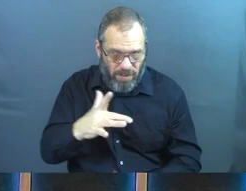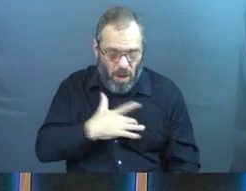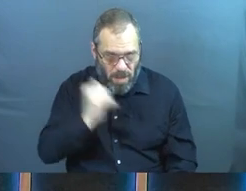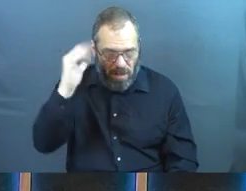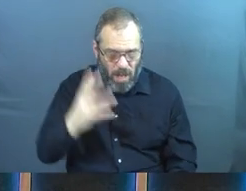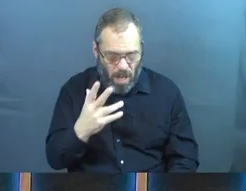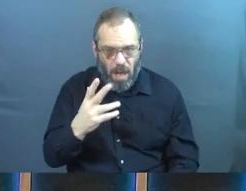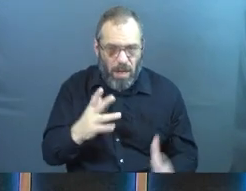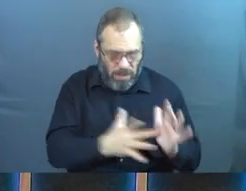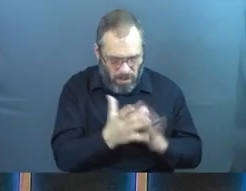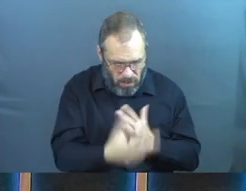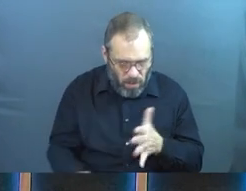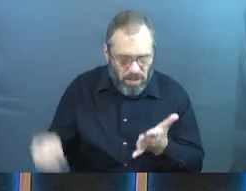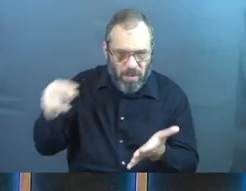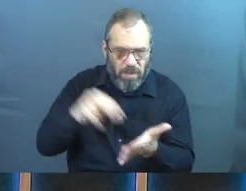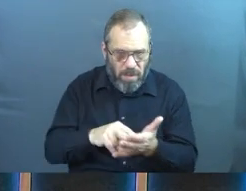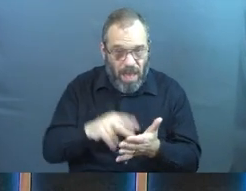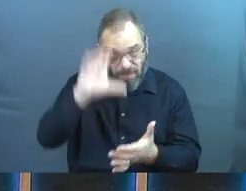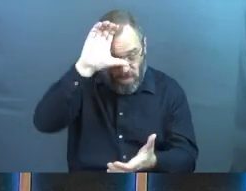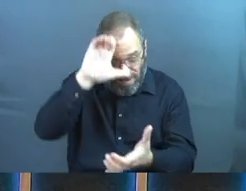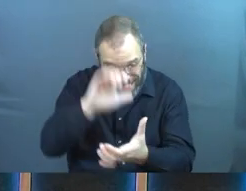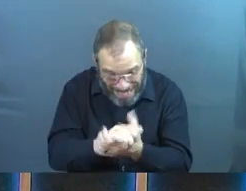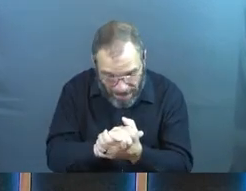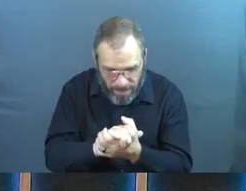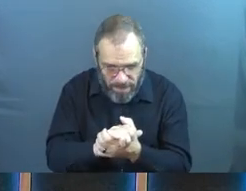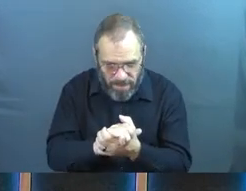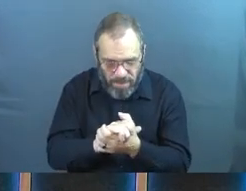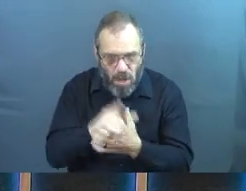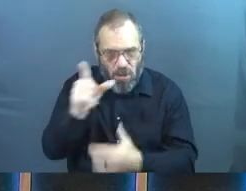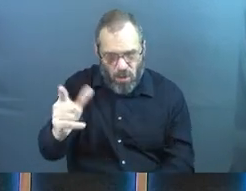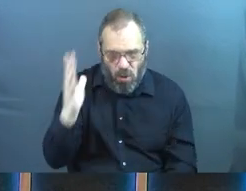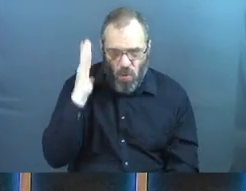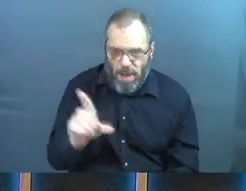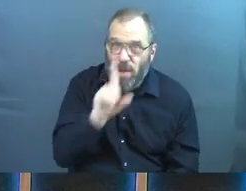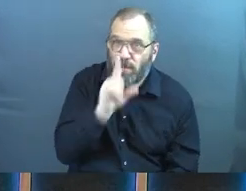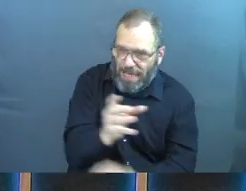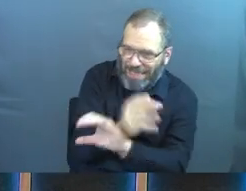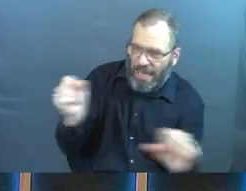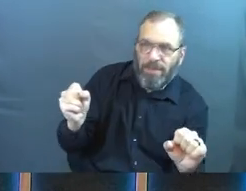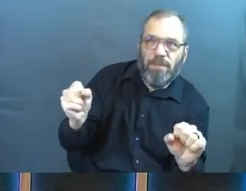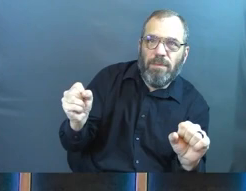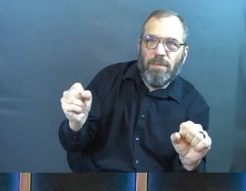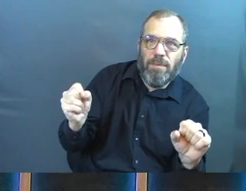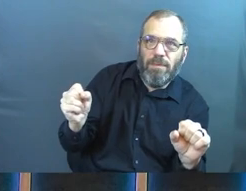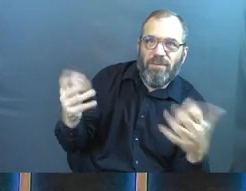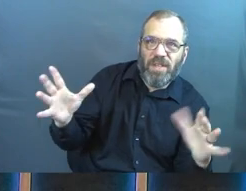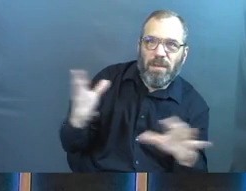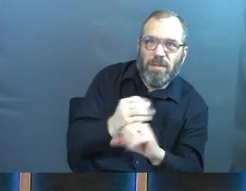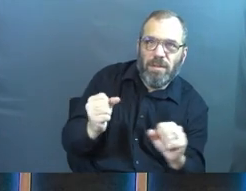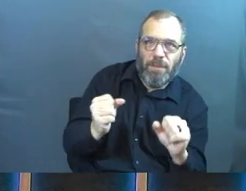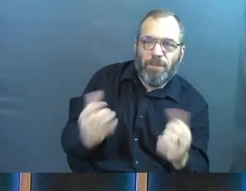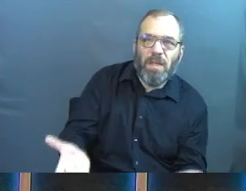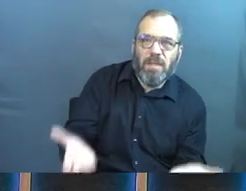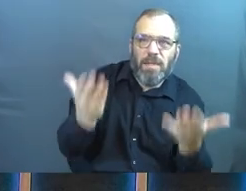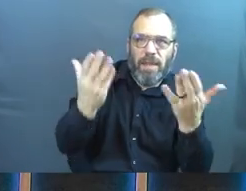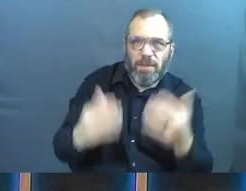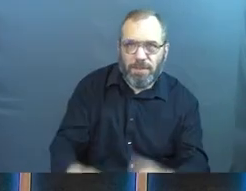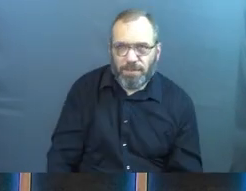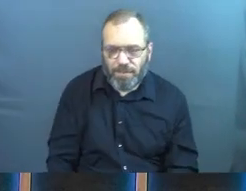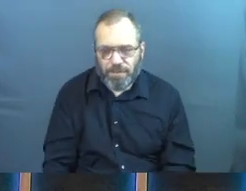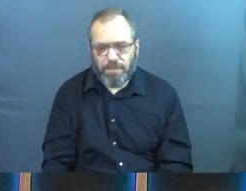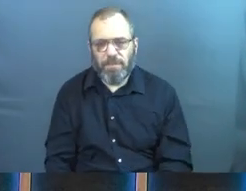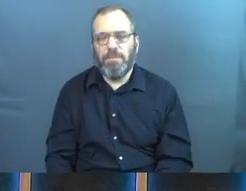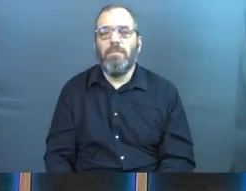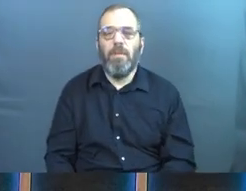your heart that God raised him from the dead, if you would believe, you will be saved. Would you guys stand?